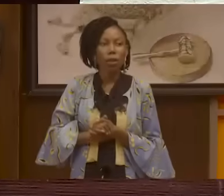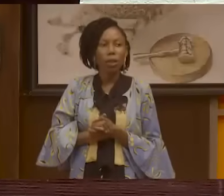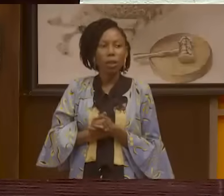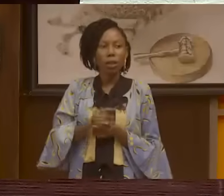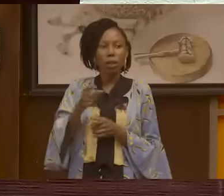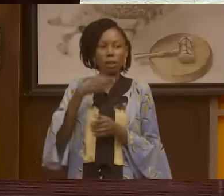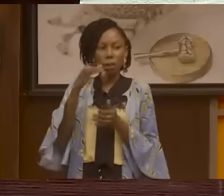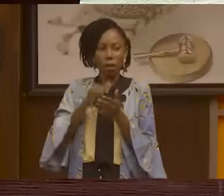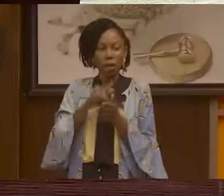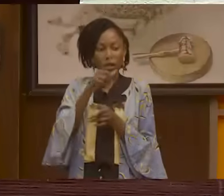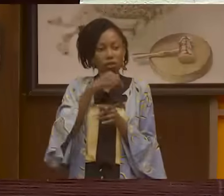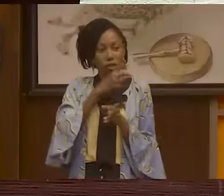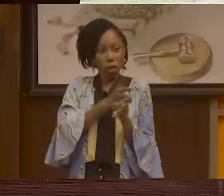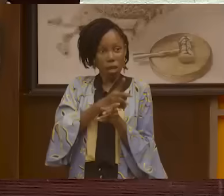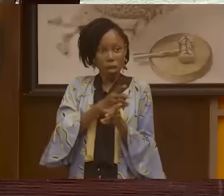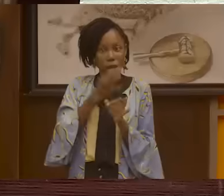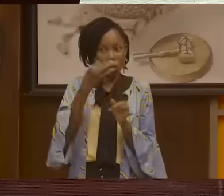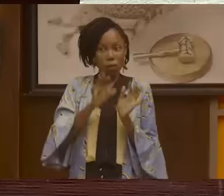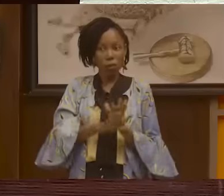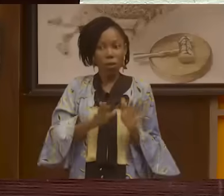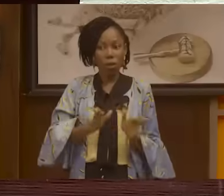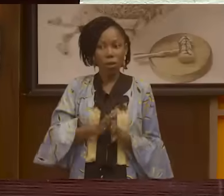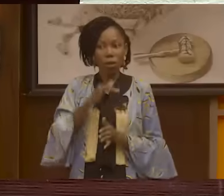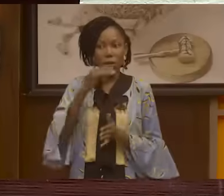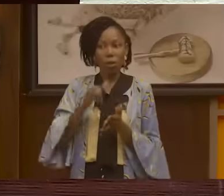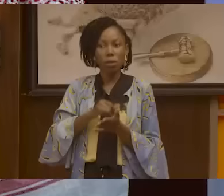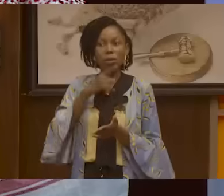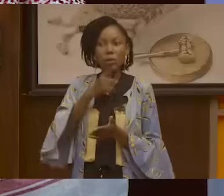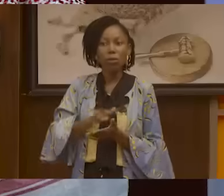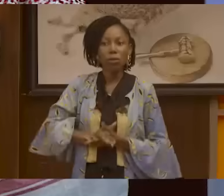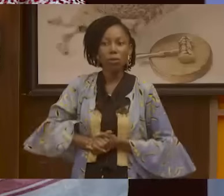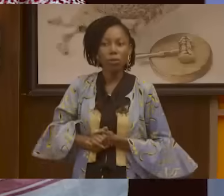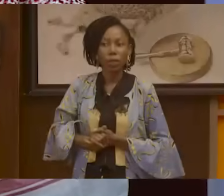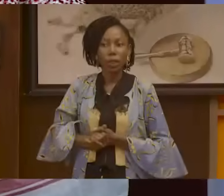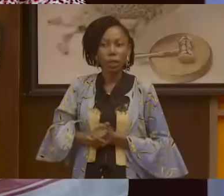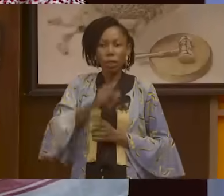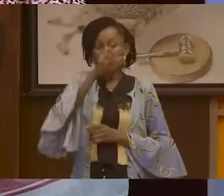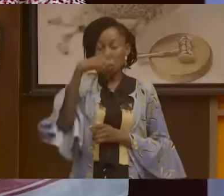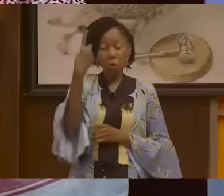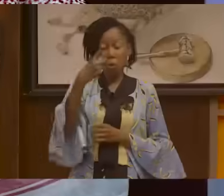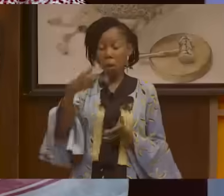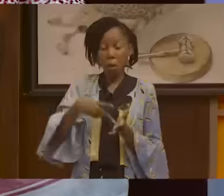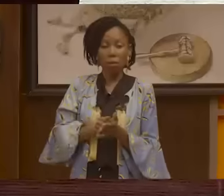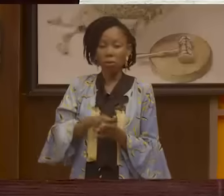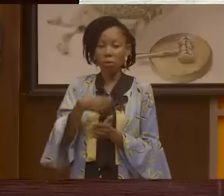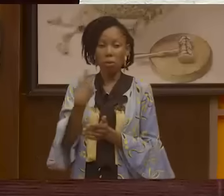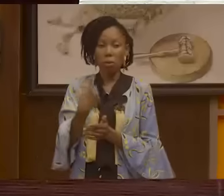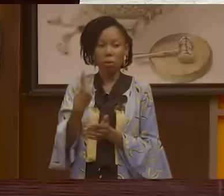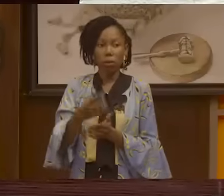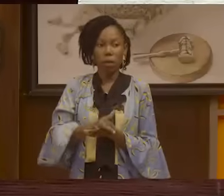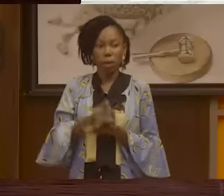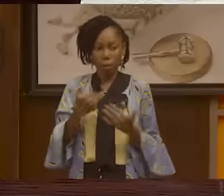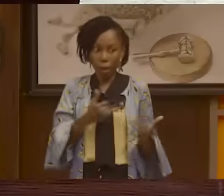he's not taking care of his children. Is that so? Yes, ma'am. He only pays 10,000 every month. Then